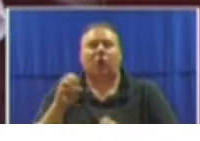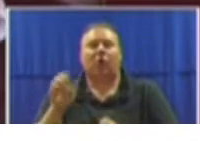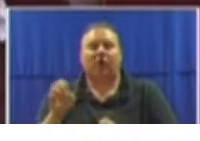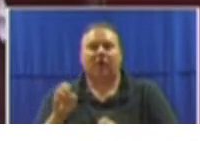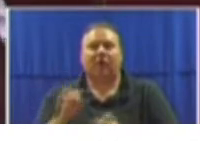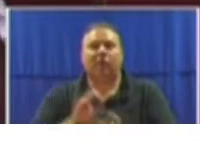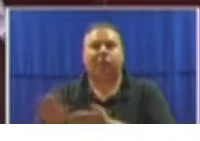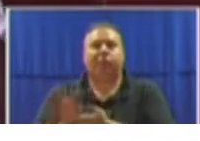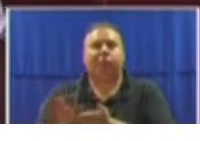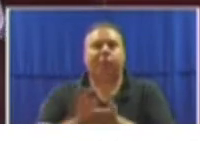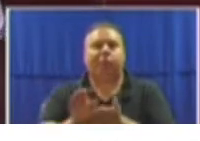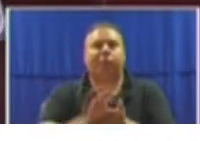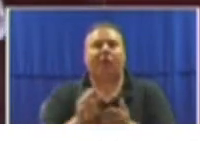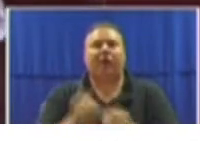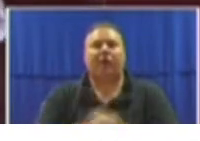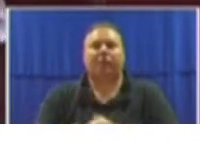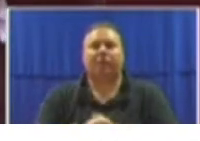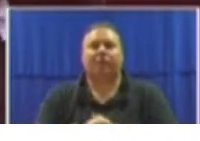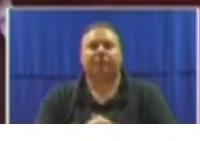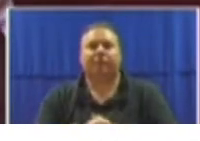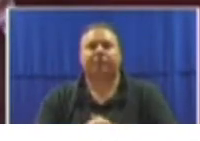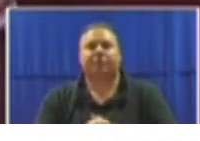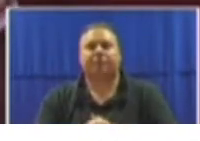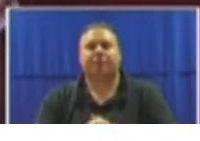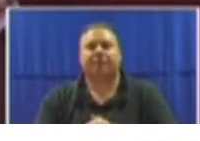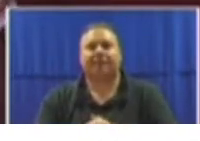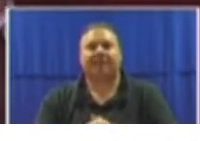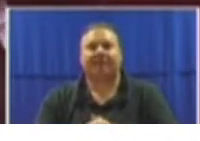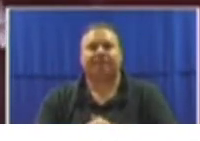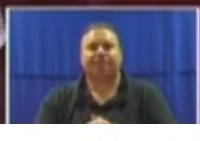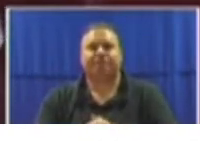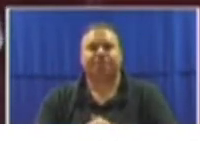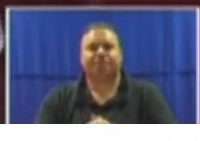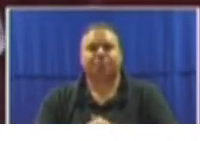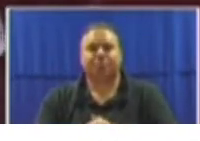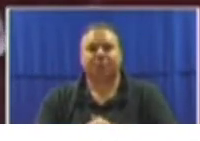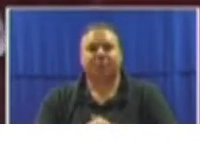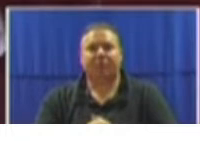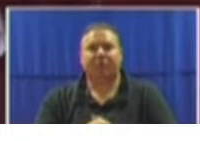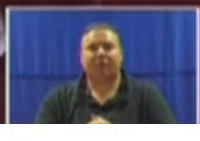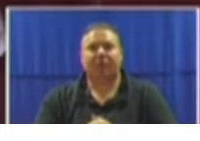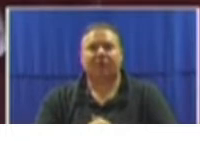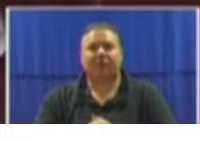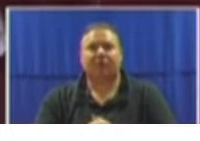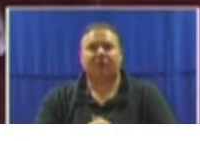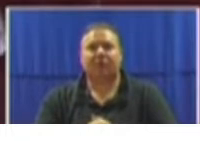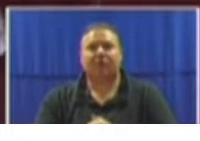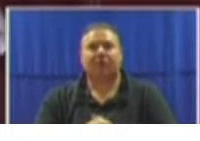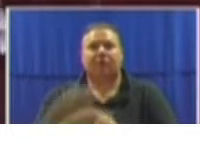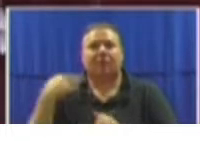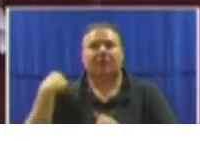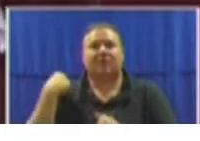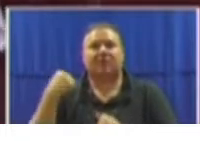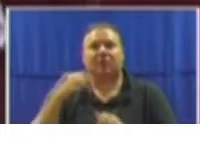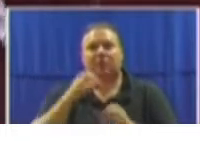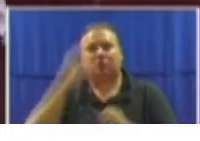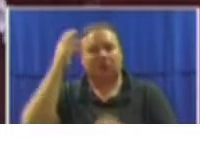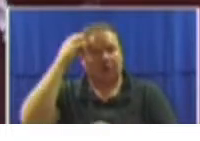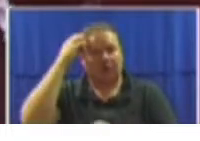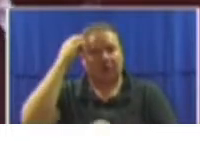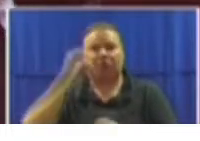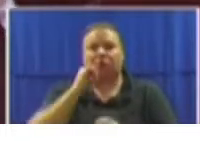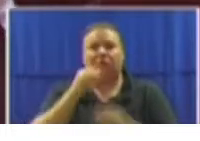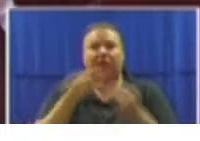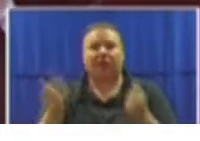than Tom Moyane flashed Zuma's tax records. And the metaphorical hole in Minister Nkoane Mashabane's head has clearly still not